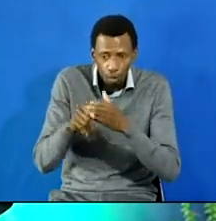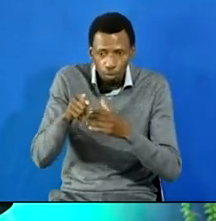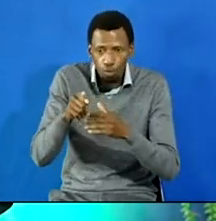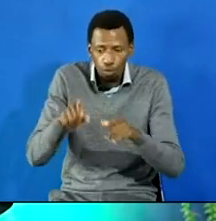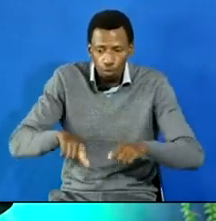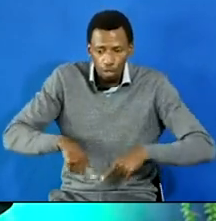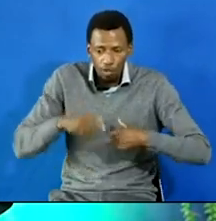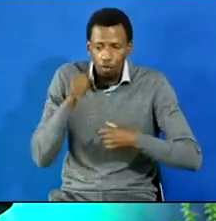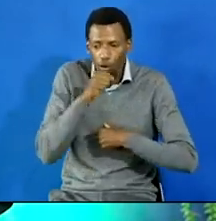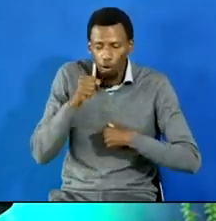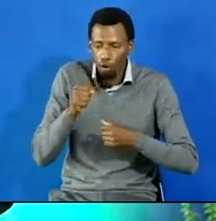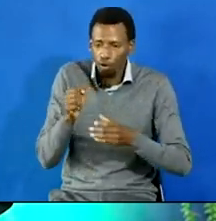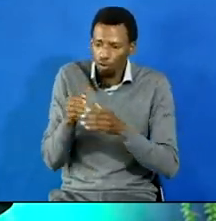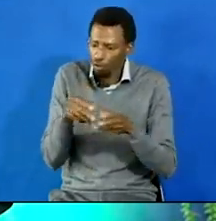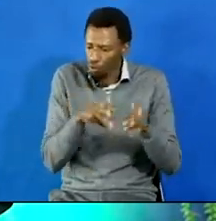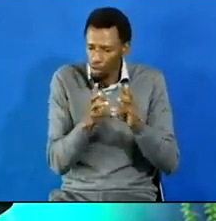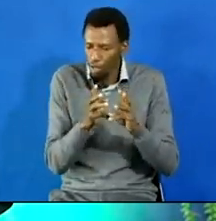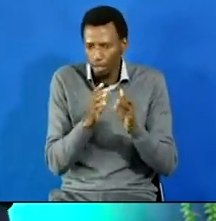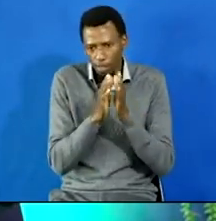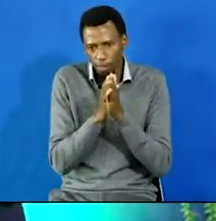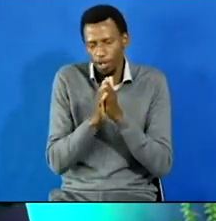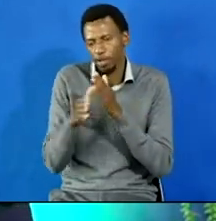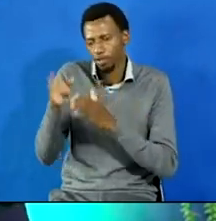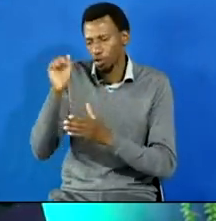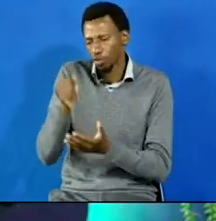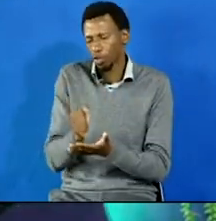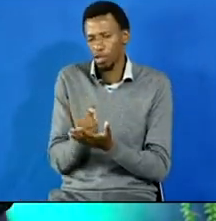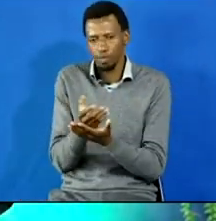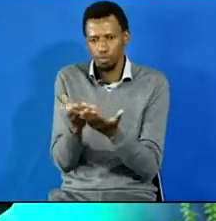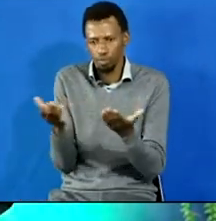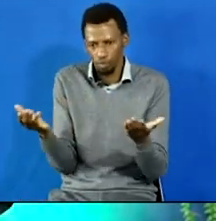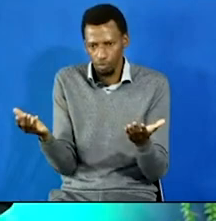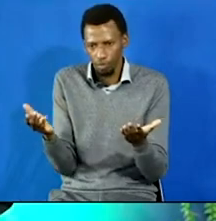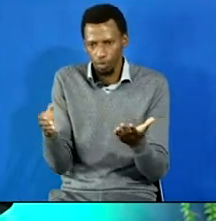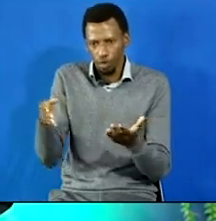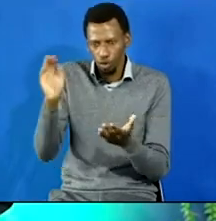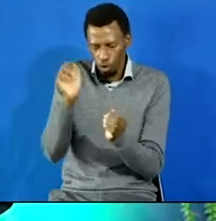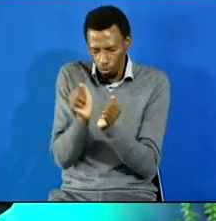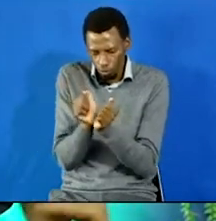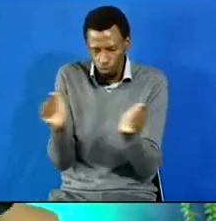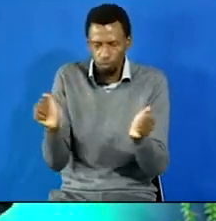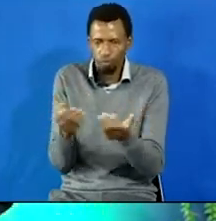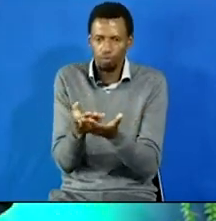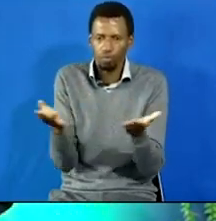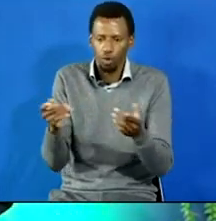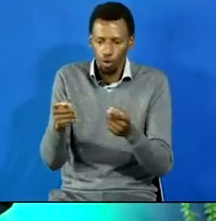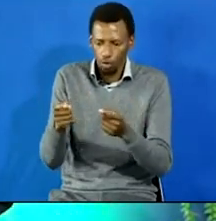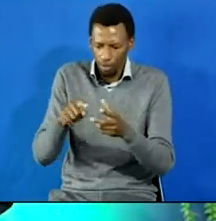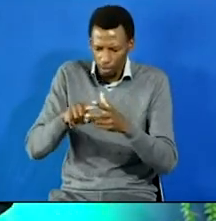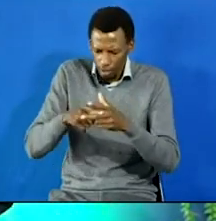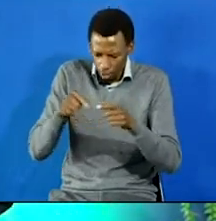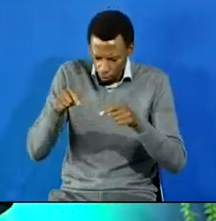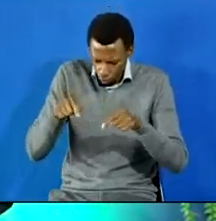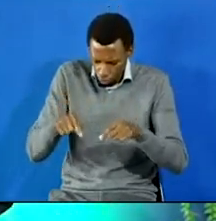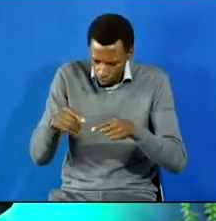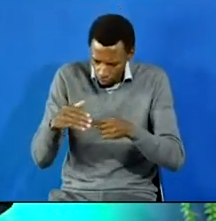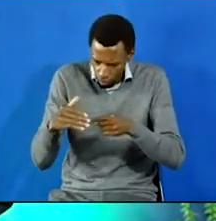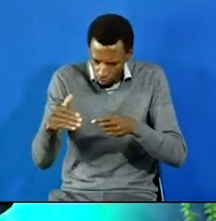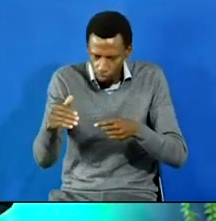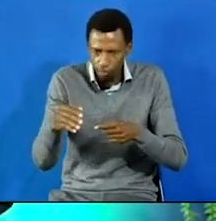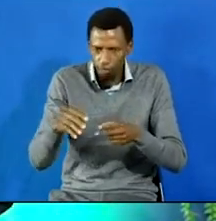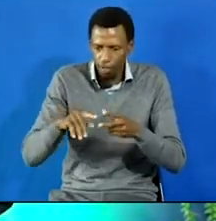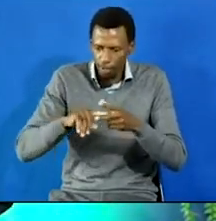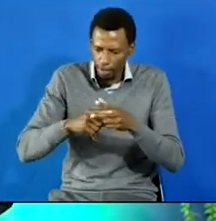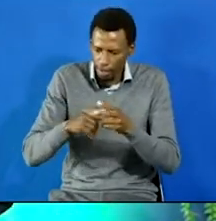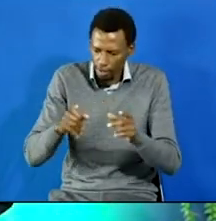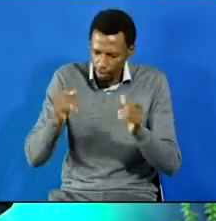that God may help you, that God may deliver you, that as from today, you begin living a new life, that as you're going out